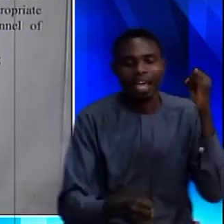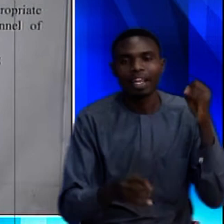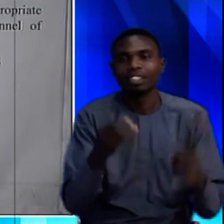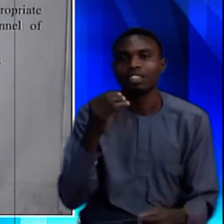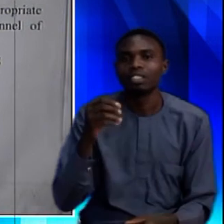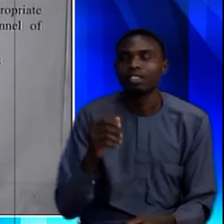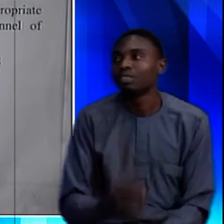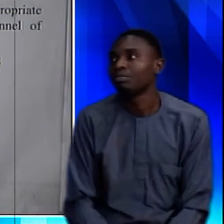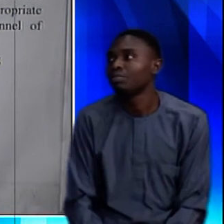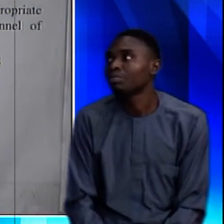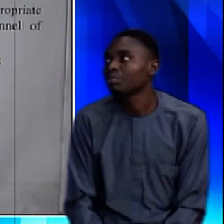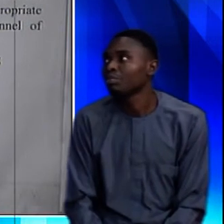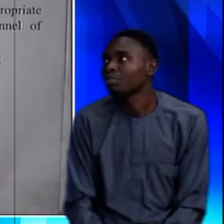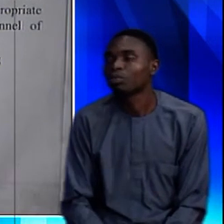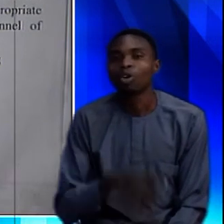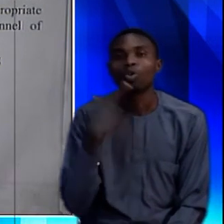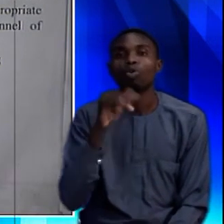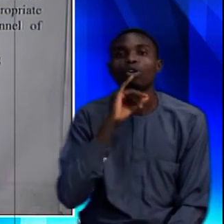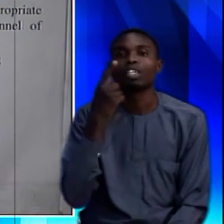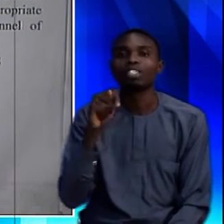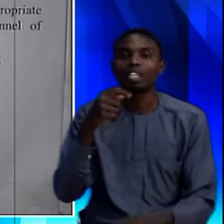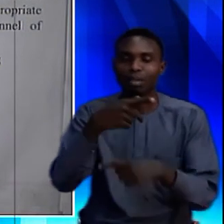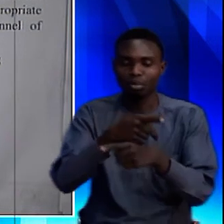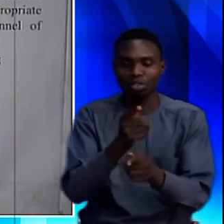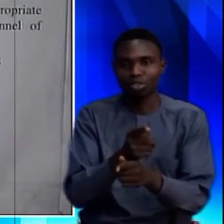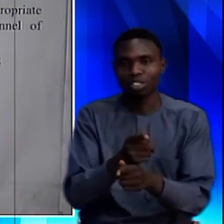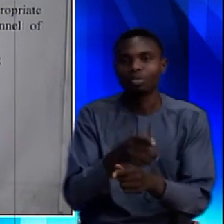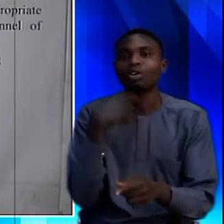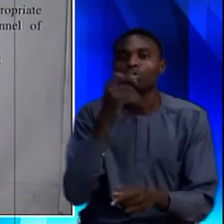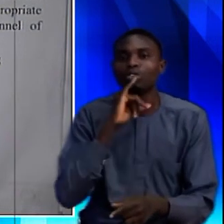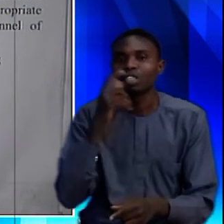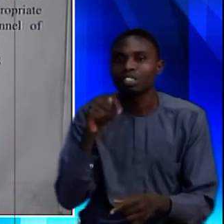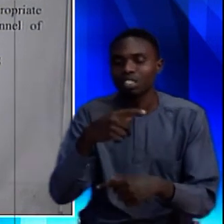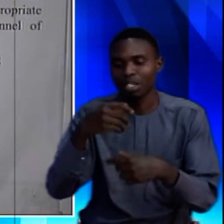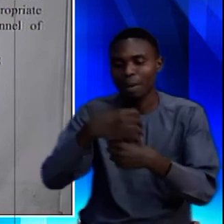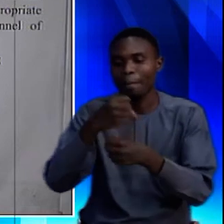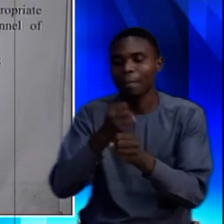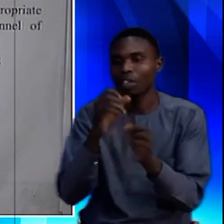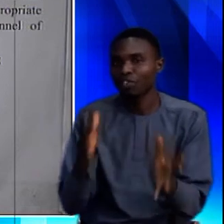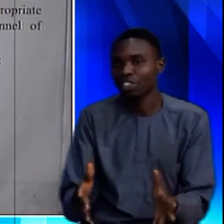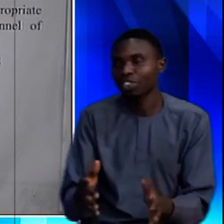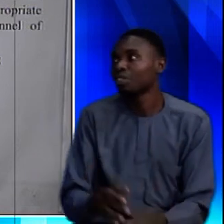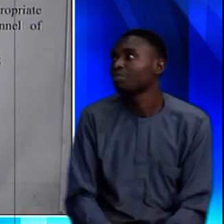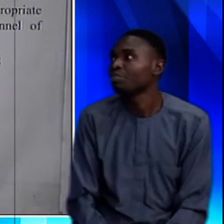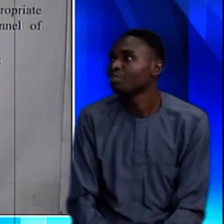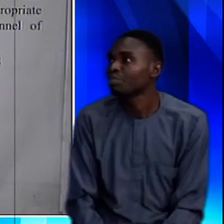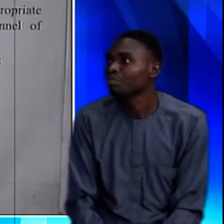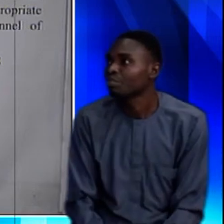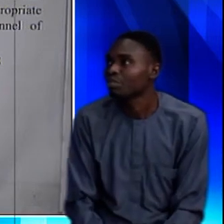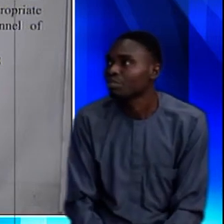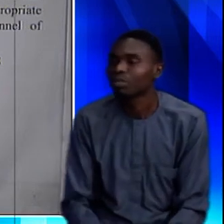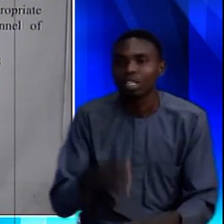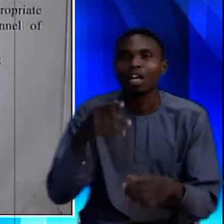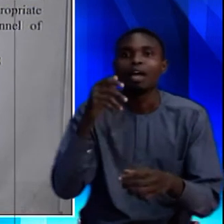is a producer? Who is a wholesaler, retailer, and the final consumer? Now, when we look at this,